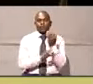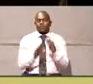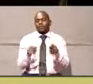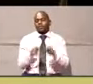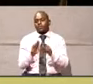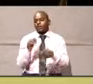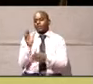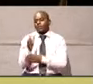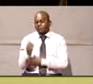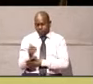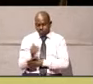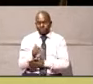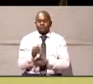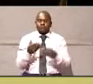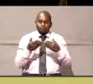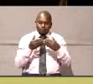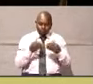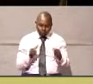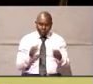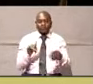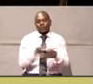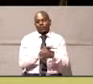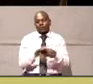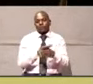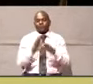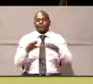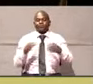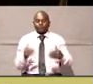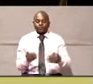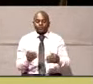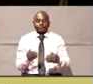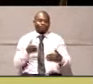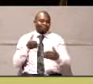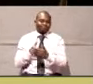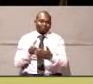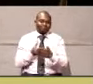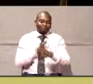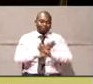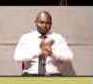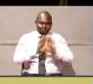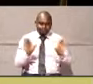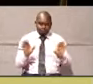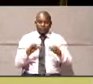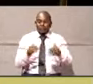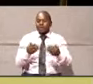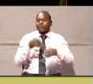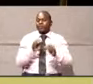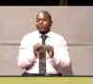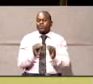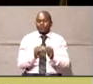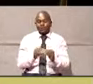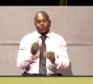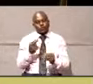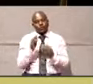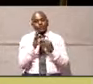of course, ministers broke, you know, the trade and the deadlock was cleared. During the meeting, the two leaders